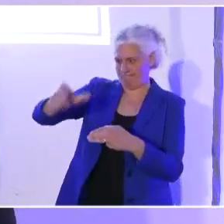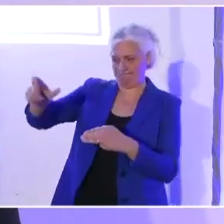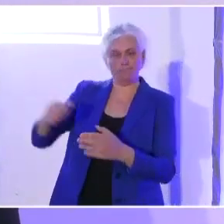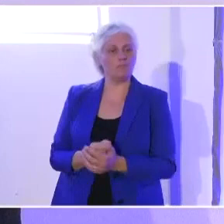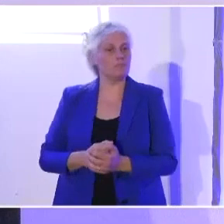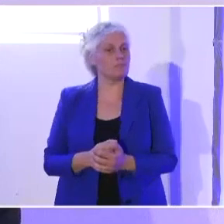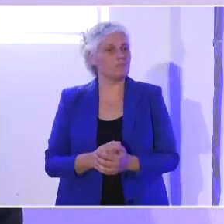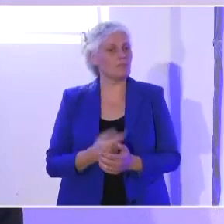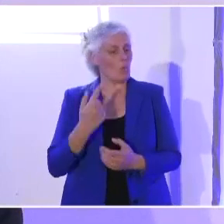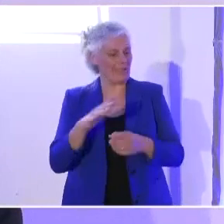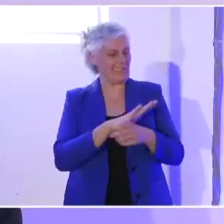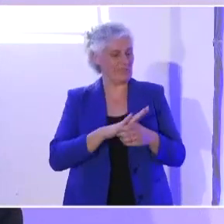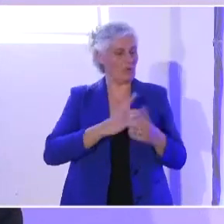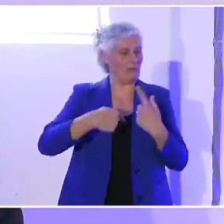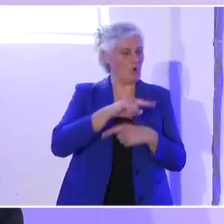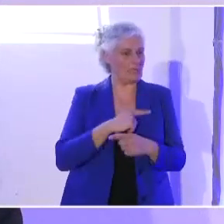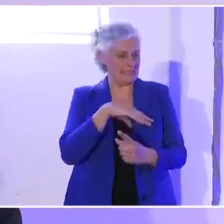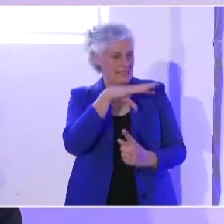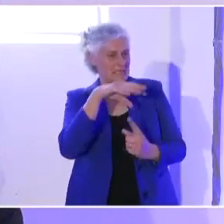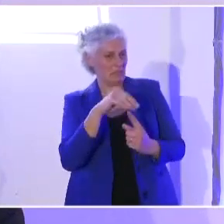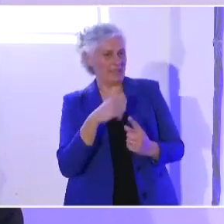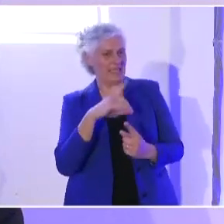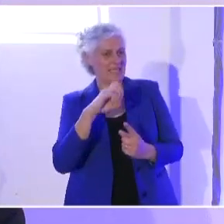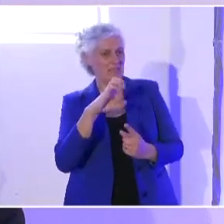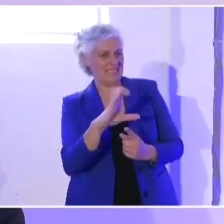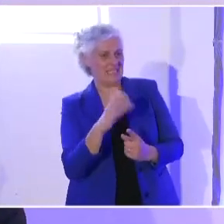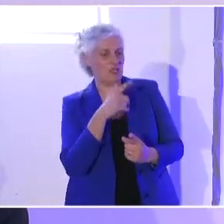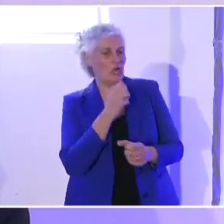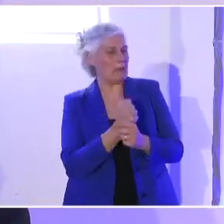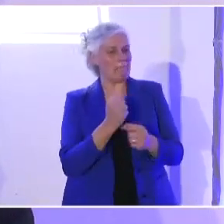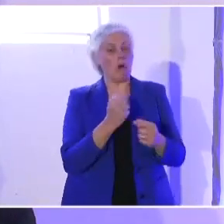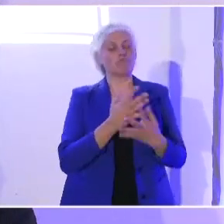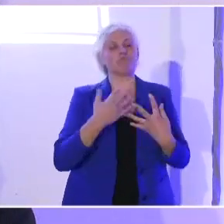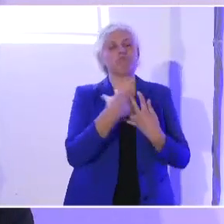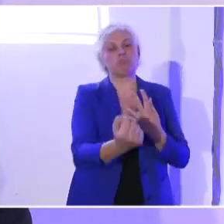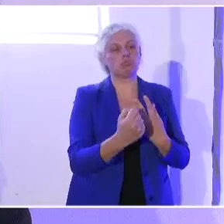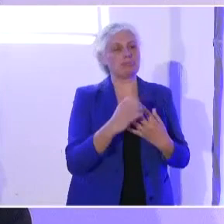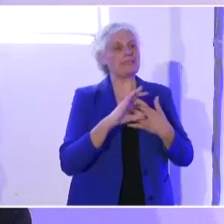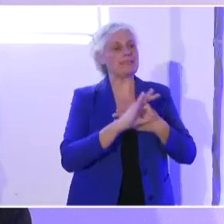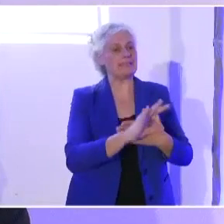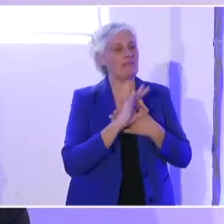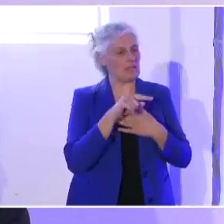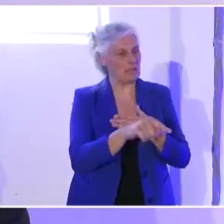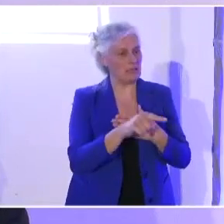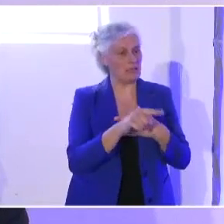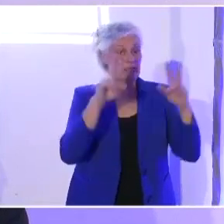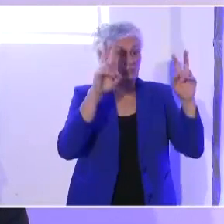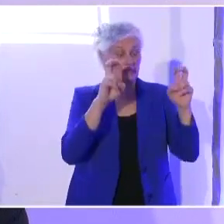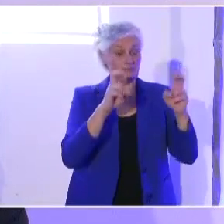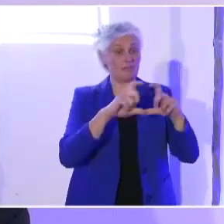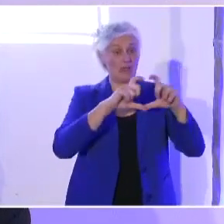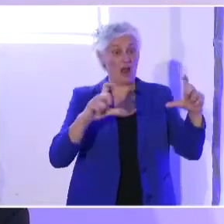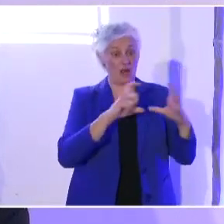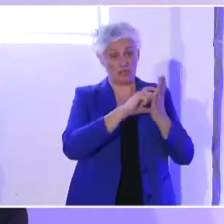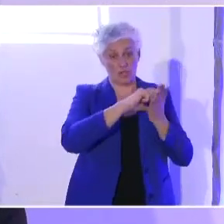area where we're seeing that in particular is how the DPC looks at the concept of breach of security. So this is an important part of the definition in Article